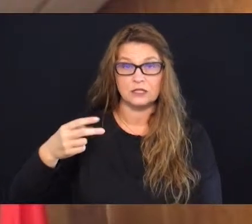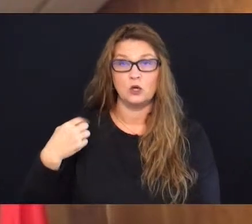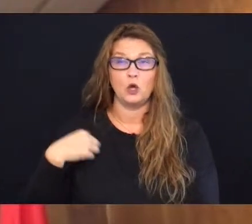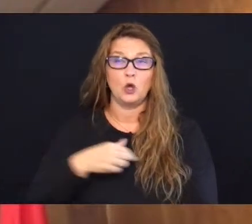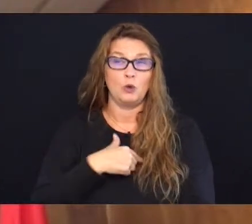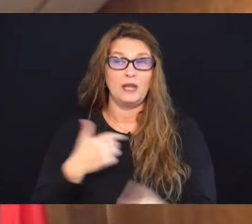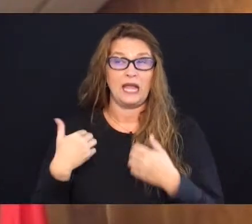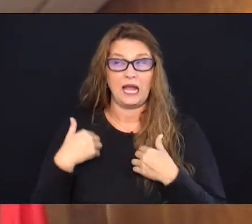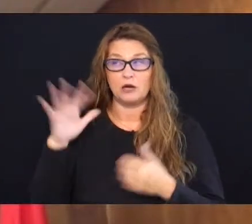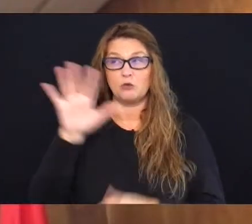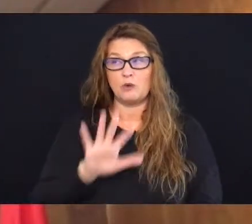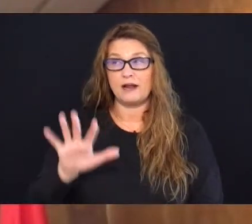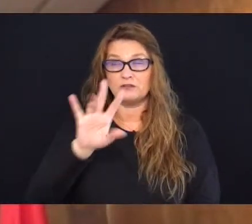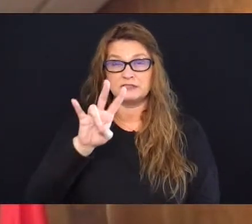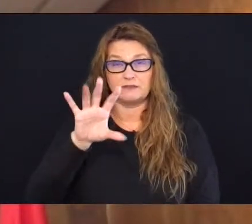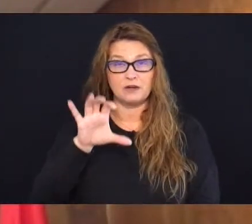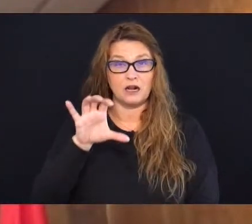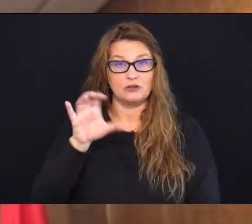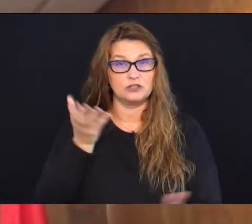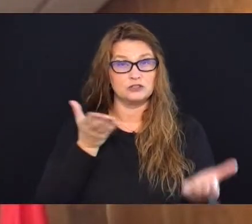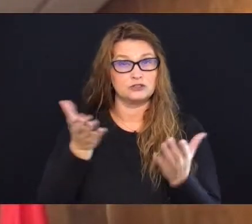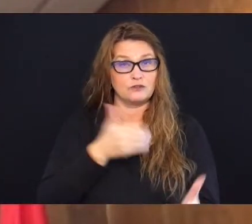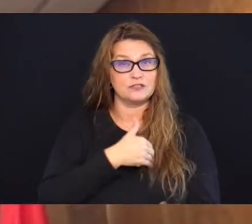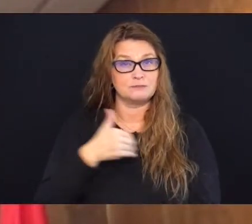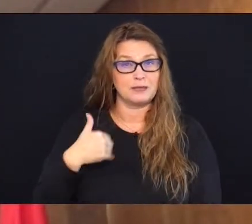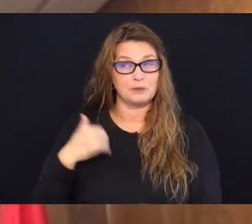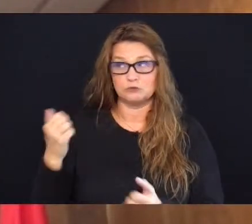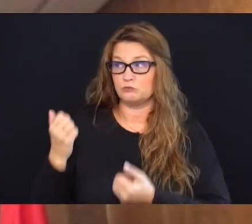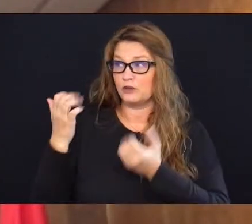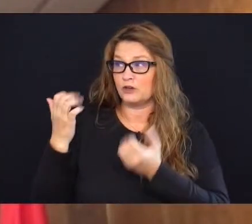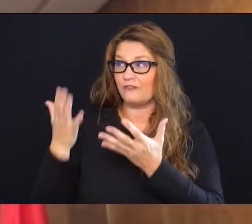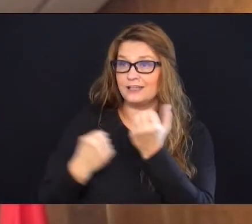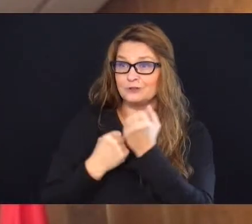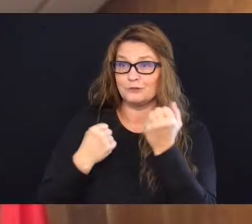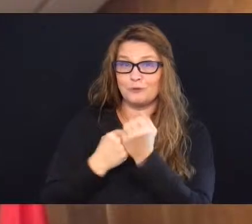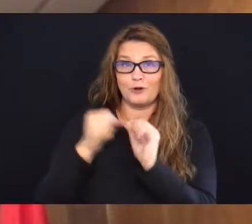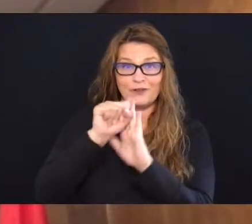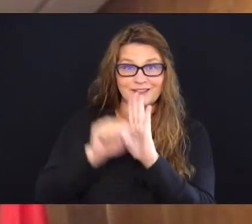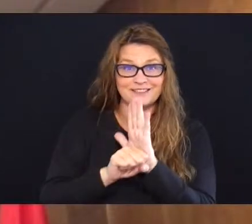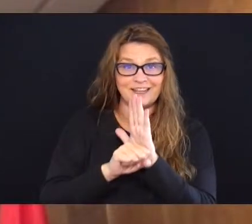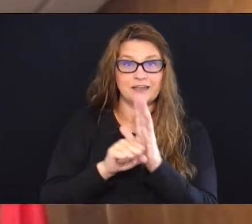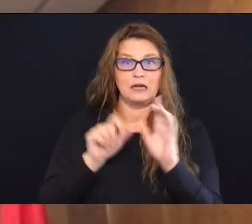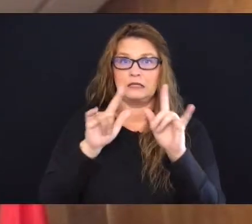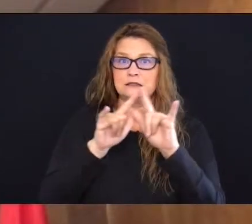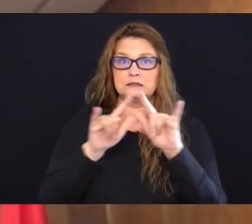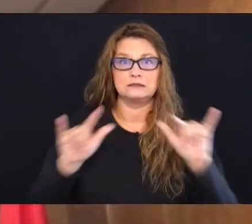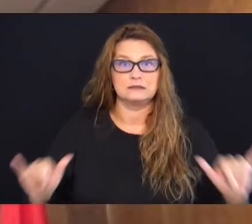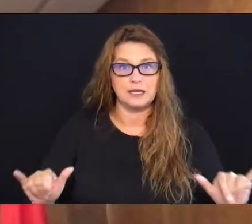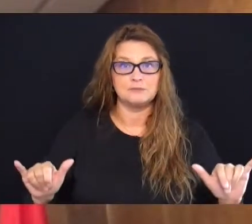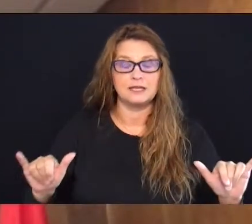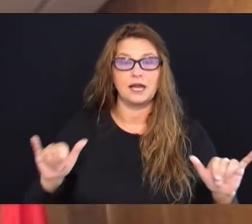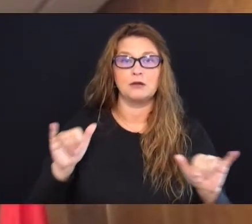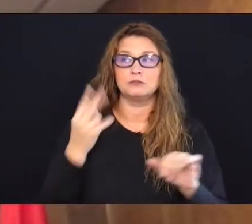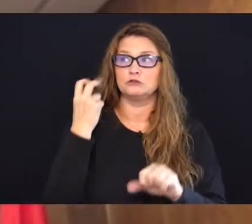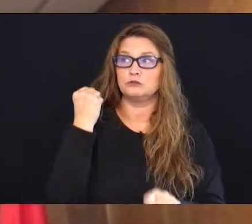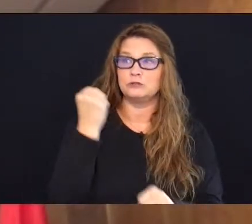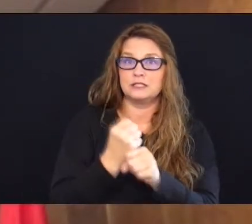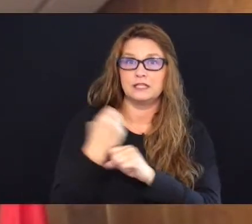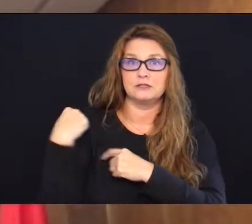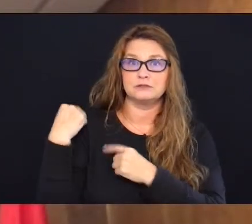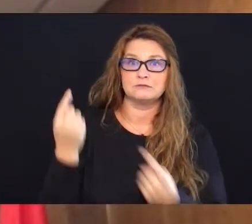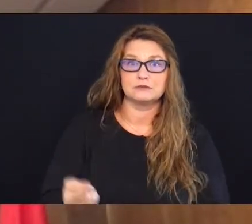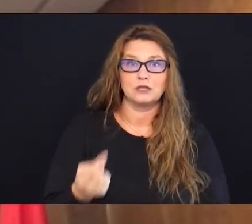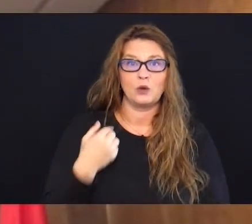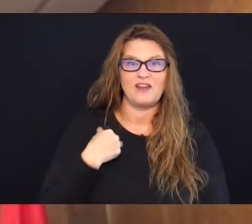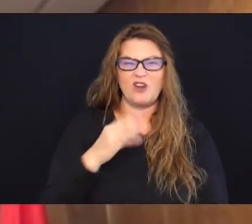700 service members providing support to the state. And at the same time, over the last 2 years, we've had over 1,000